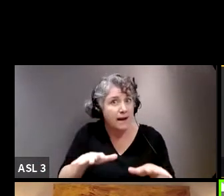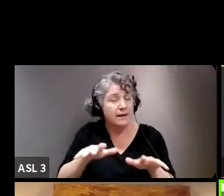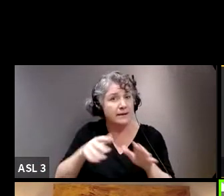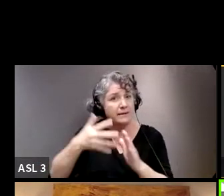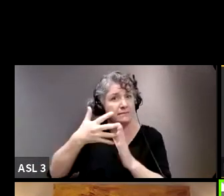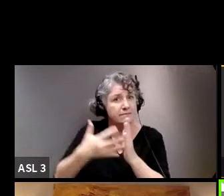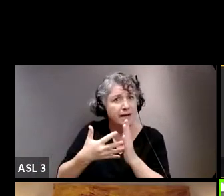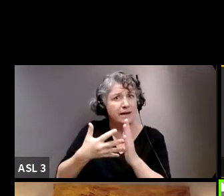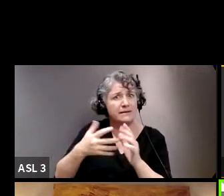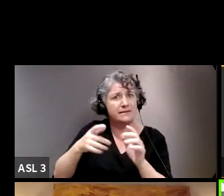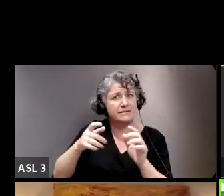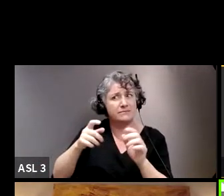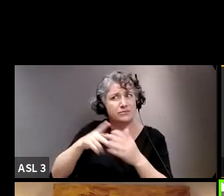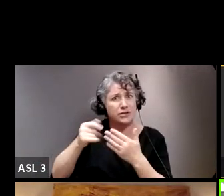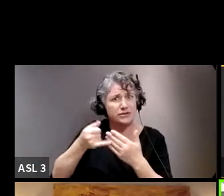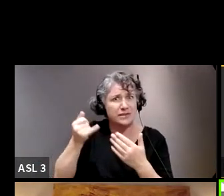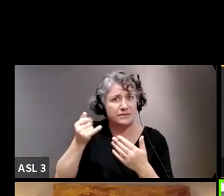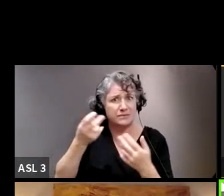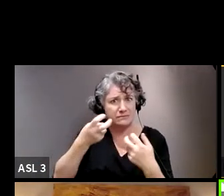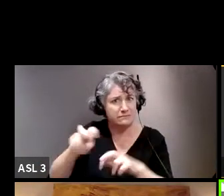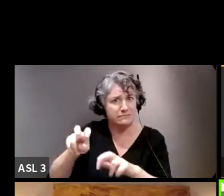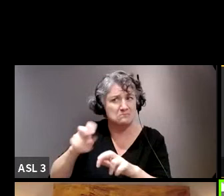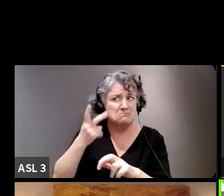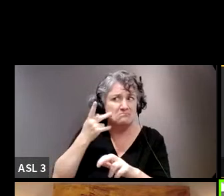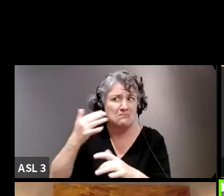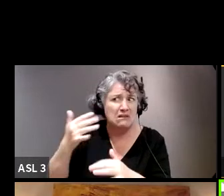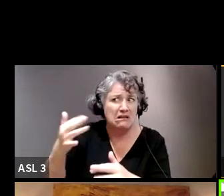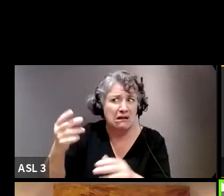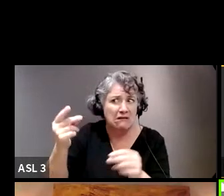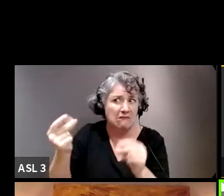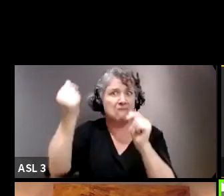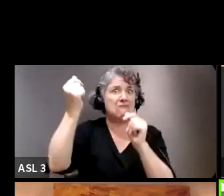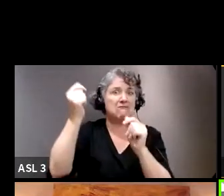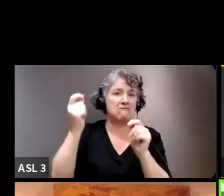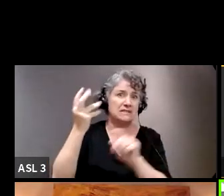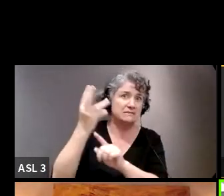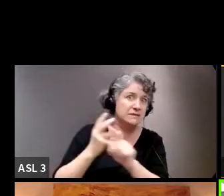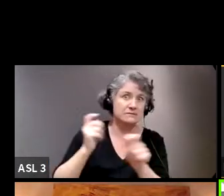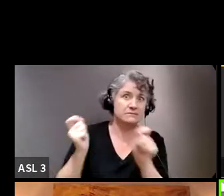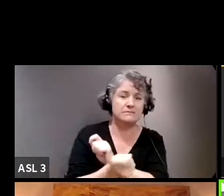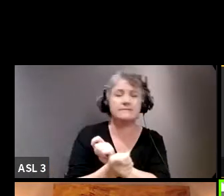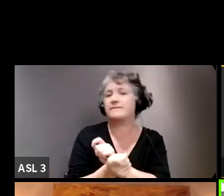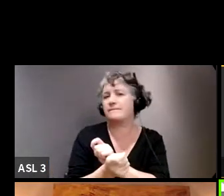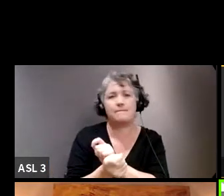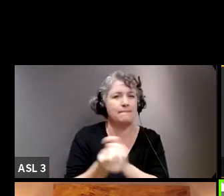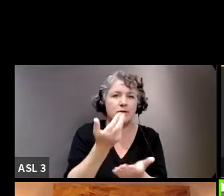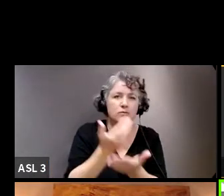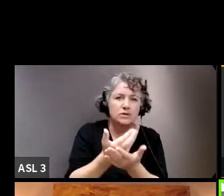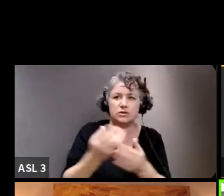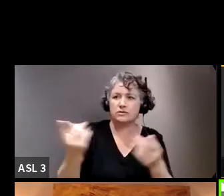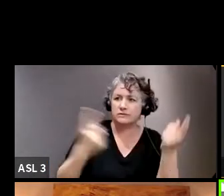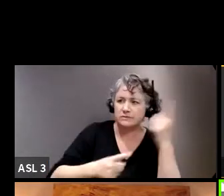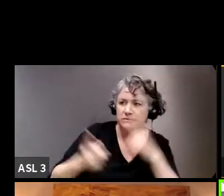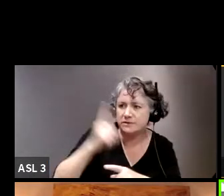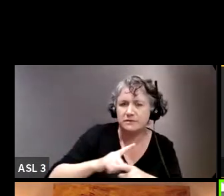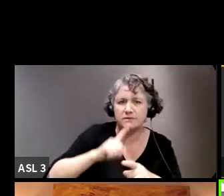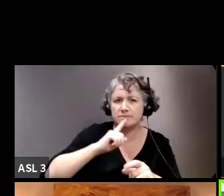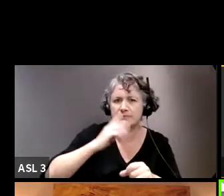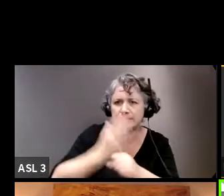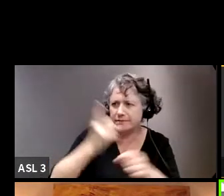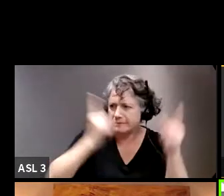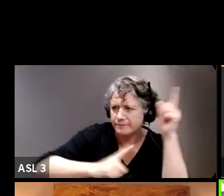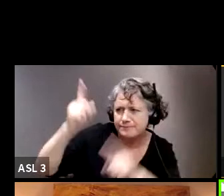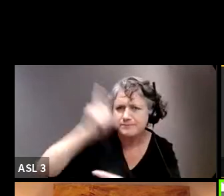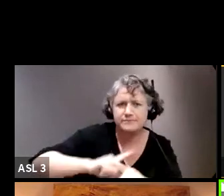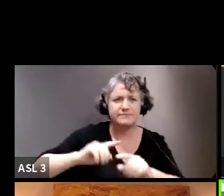partnerships it's going to take information sharing it's going to take resource sharing it's going to take shared commitment i'm all